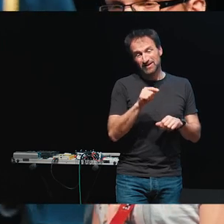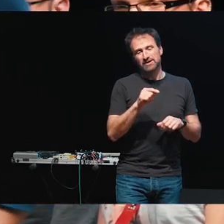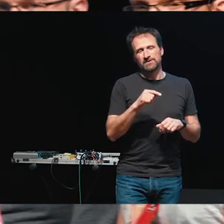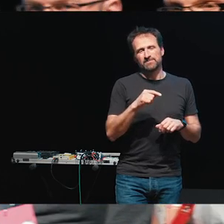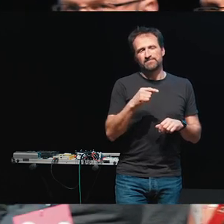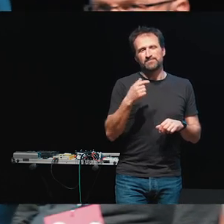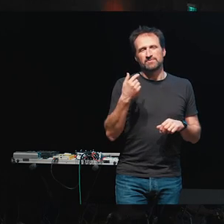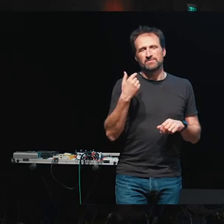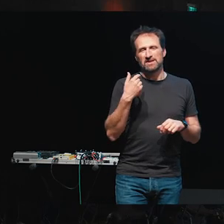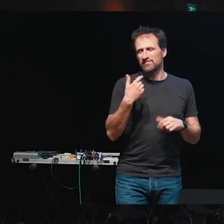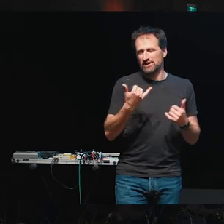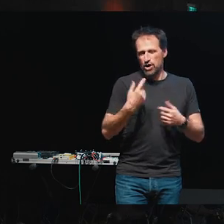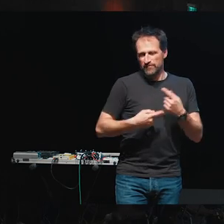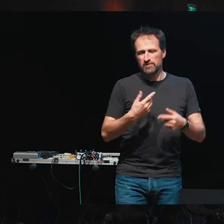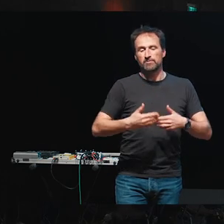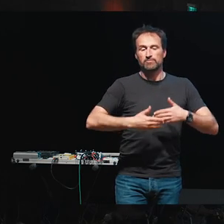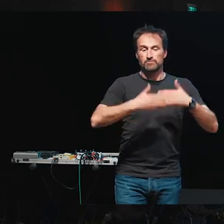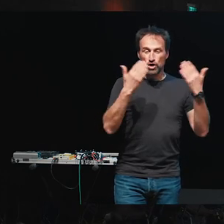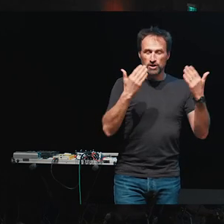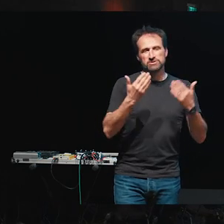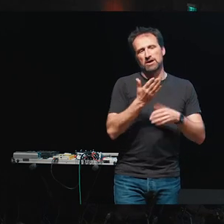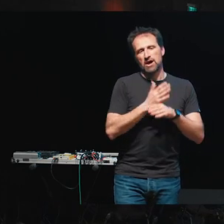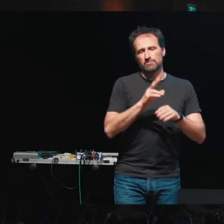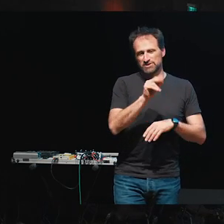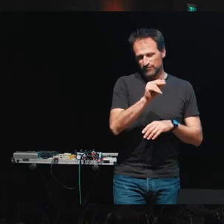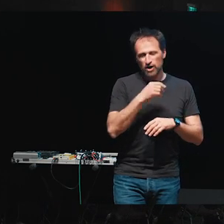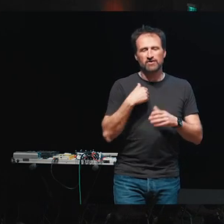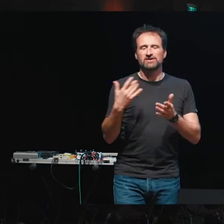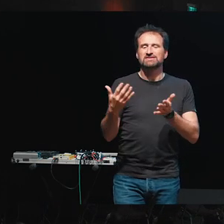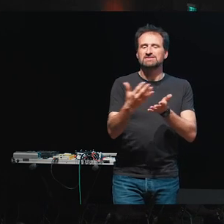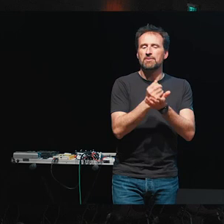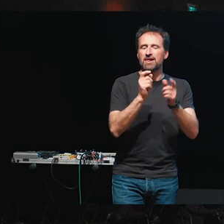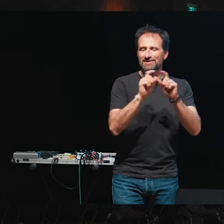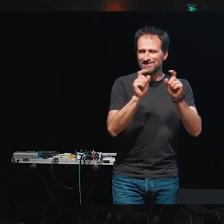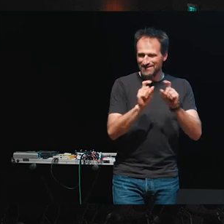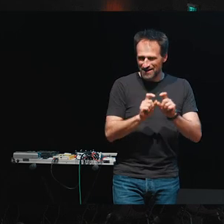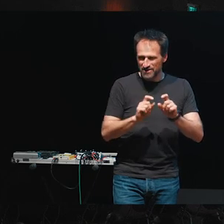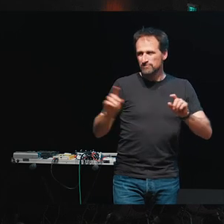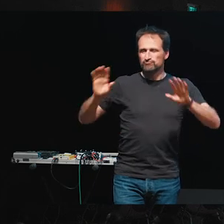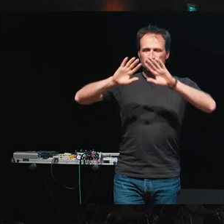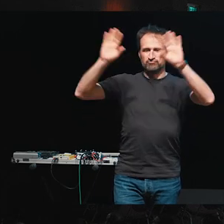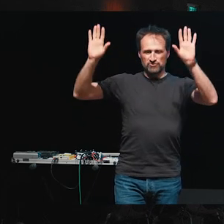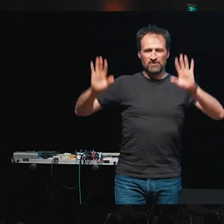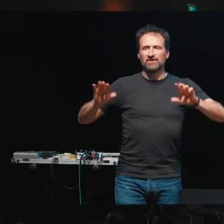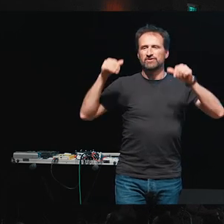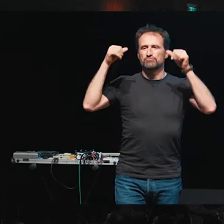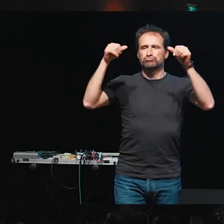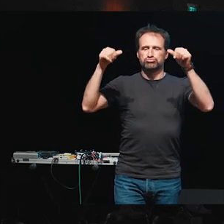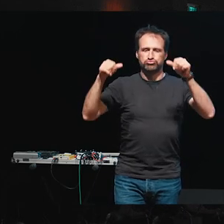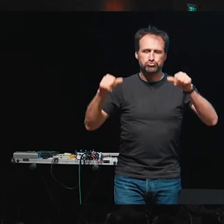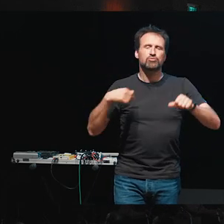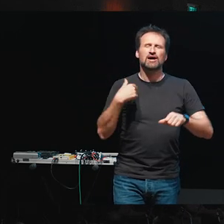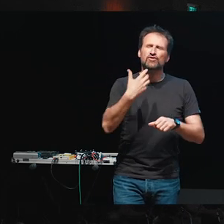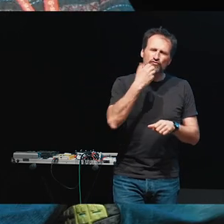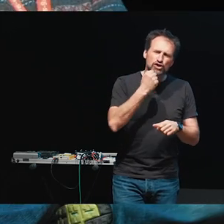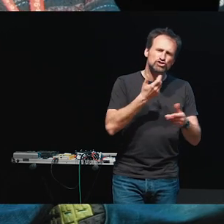collected topics in the morning. At 11:30, we stood there, we filled up a wall where we said, oh, we want to talk about this. And of